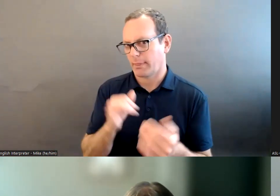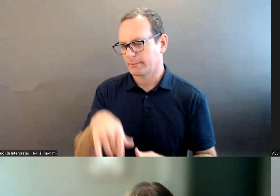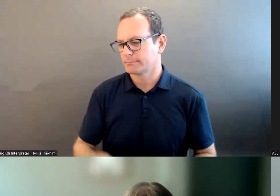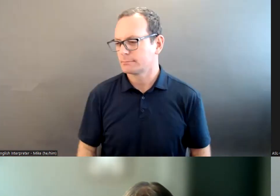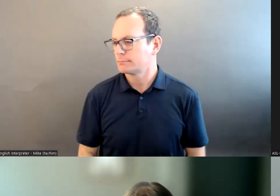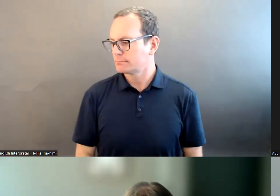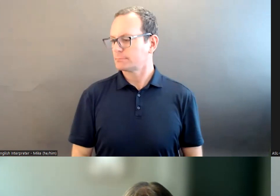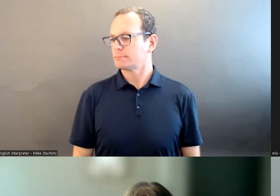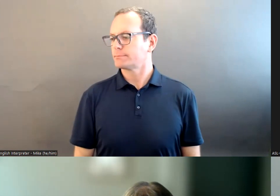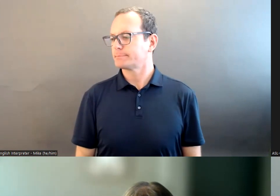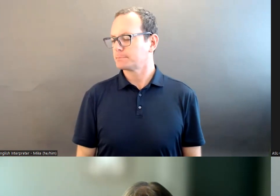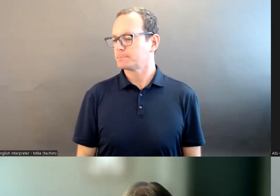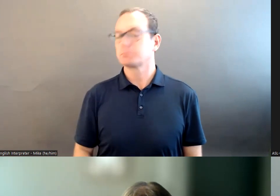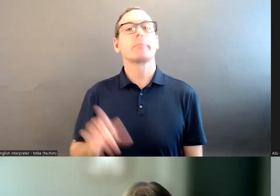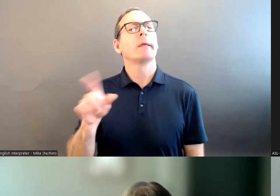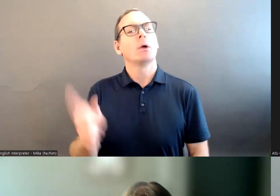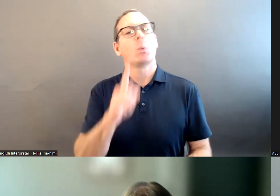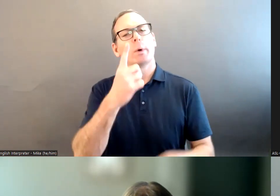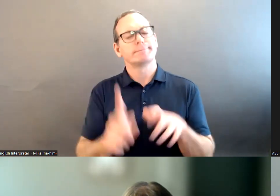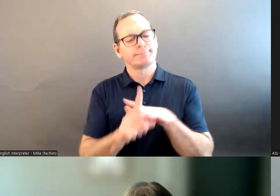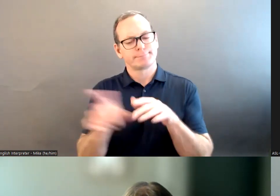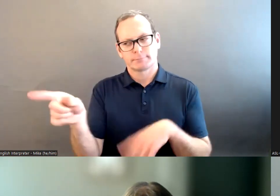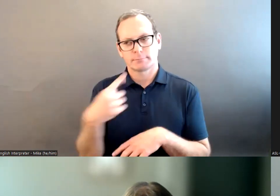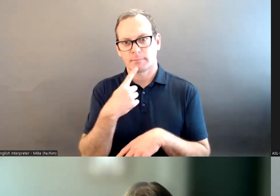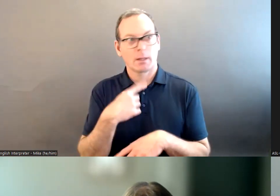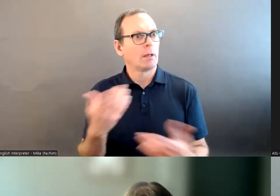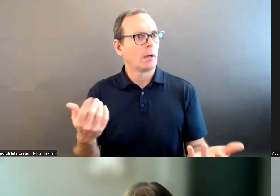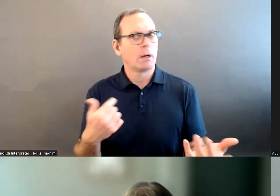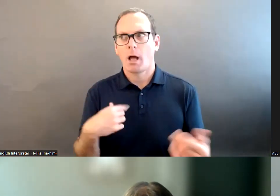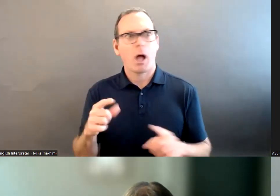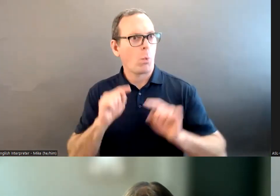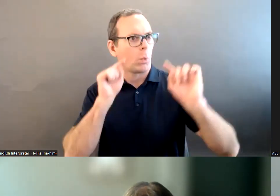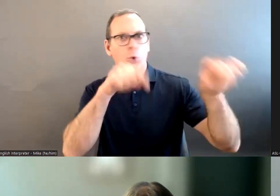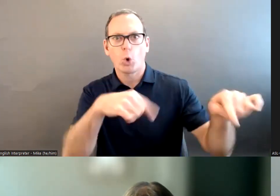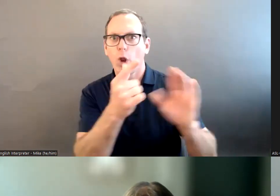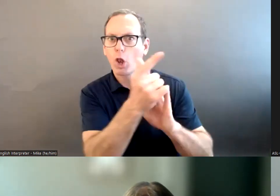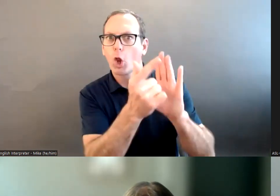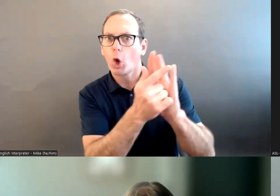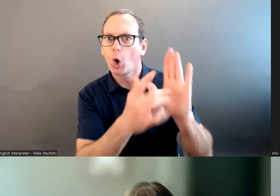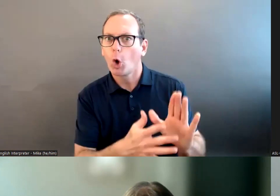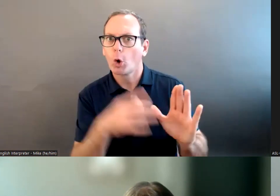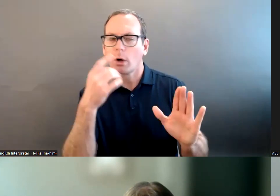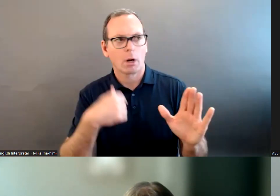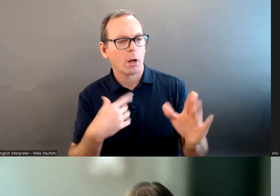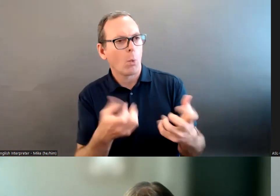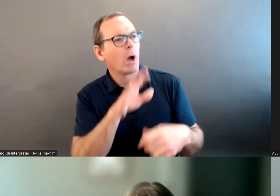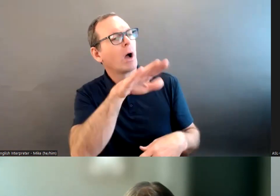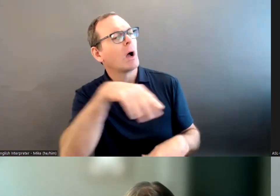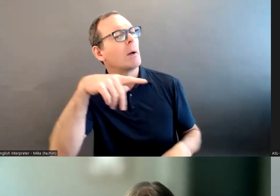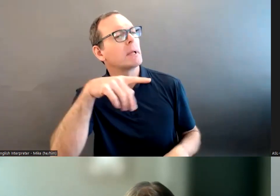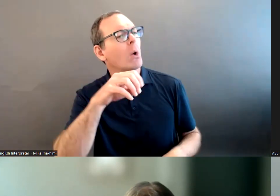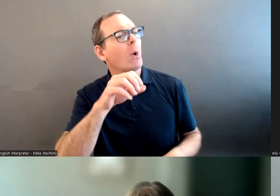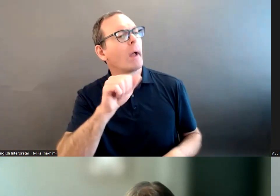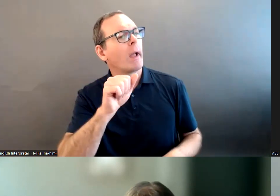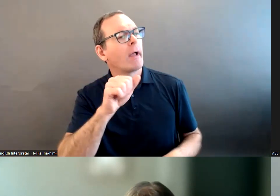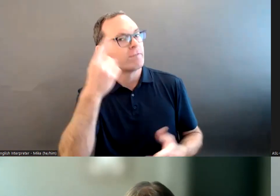client came through, I went to see a lawyer and did not get the POA for finances. I was advised